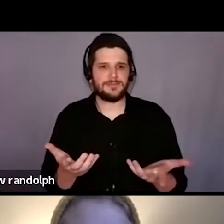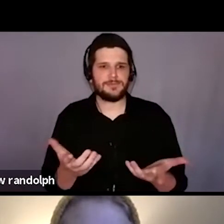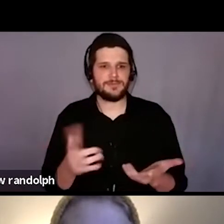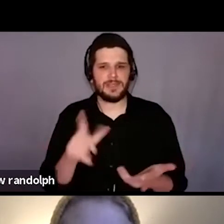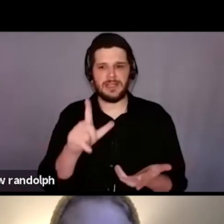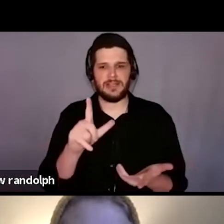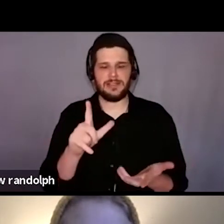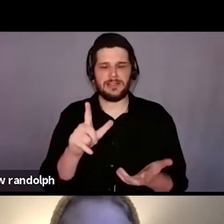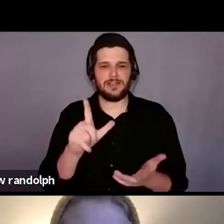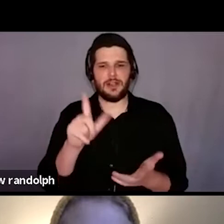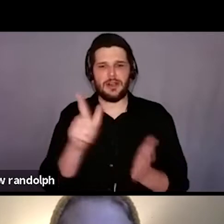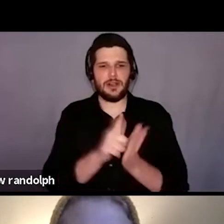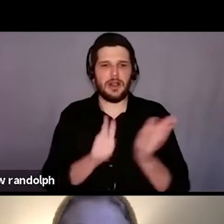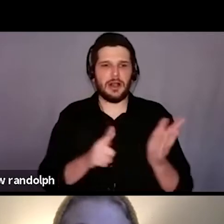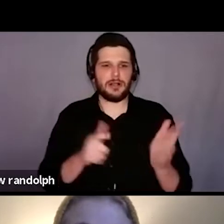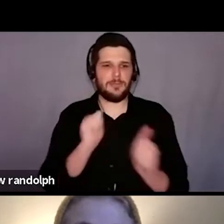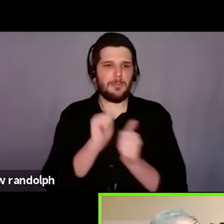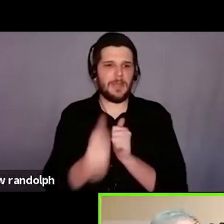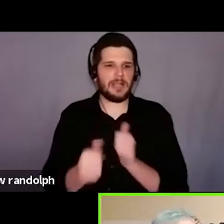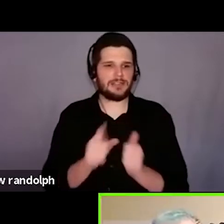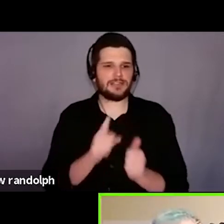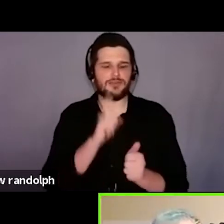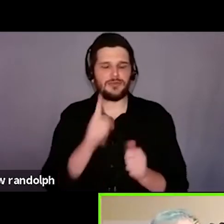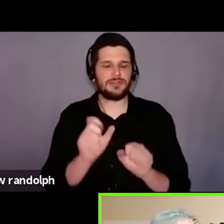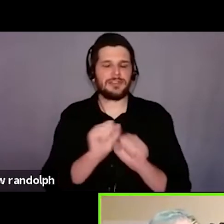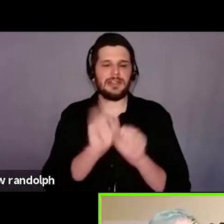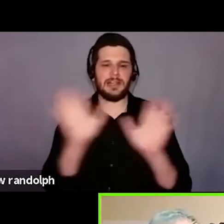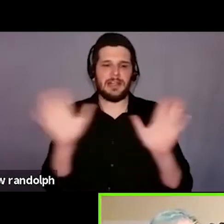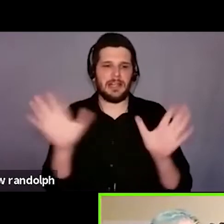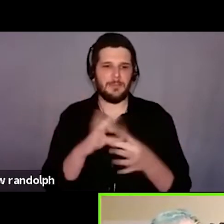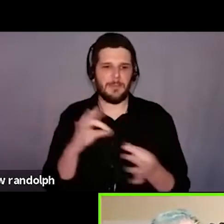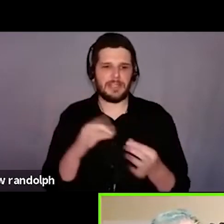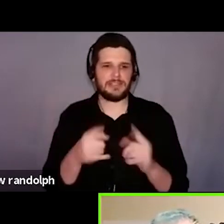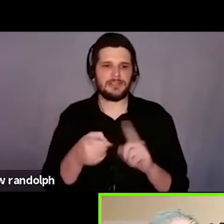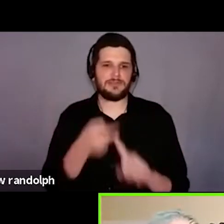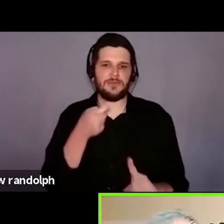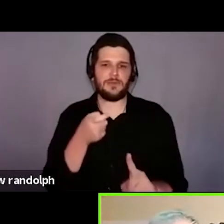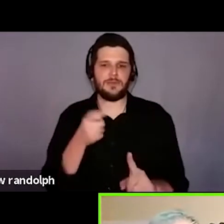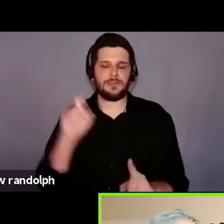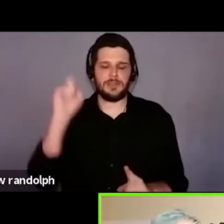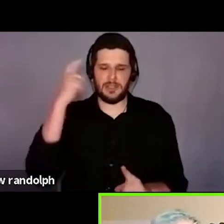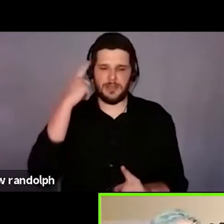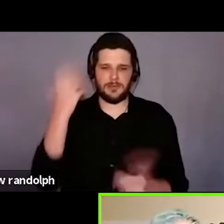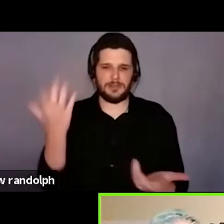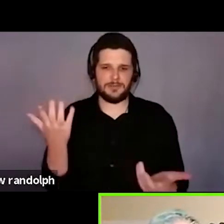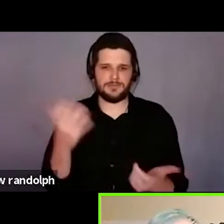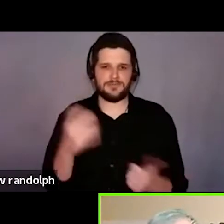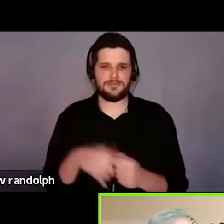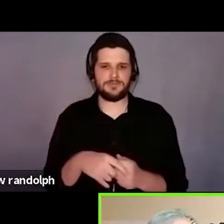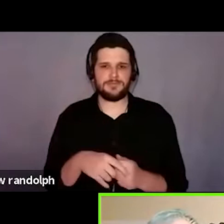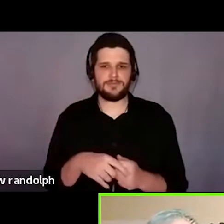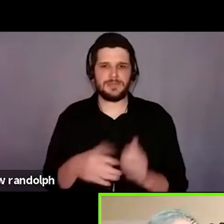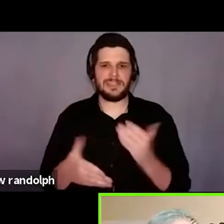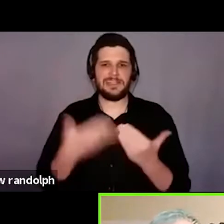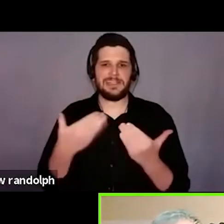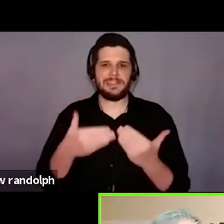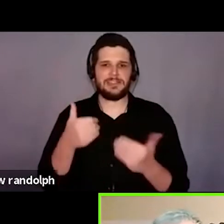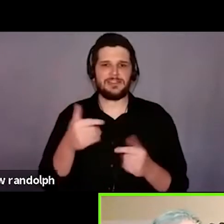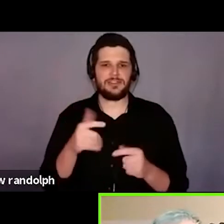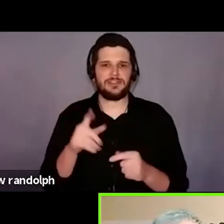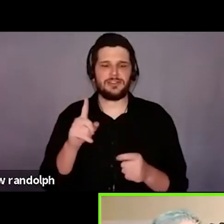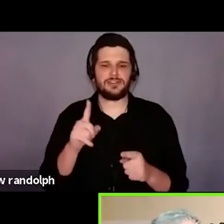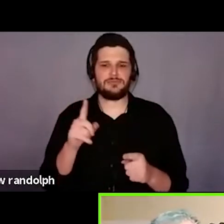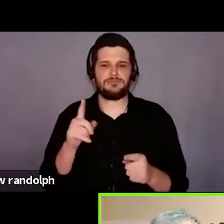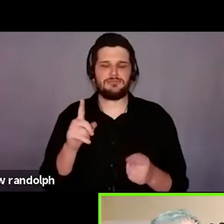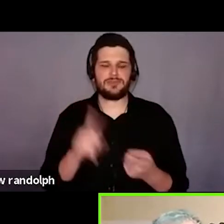legislation is passed, it's a really clear message from the government that it's easier for us to fund your